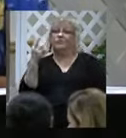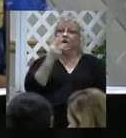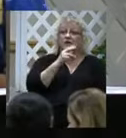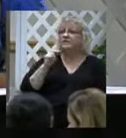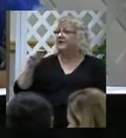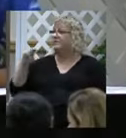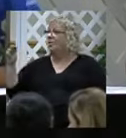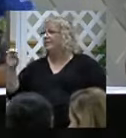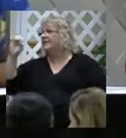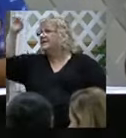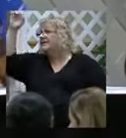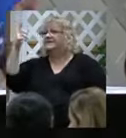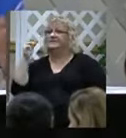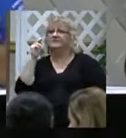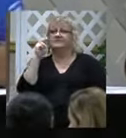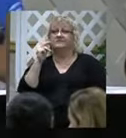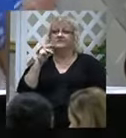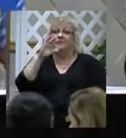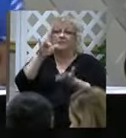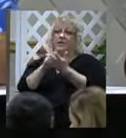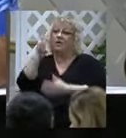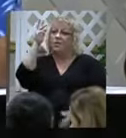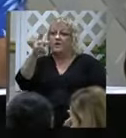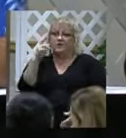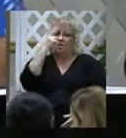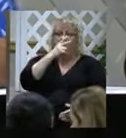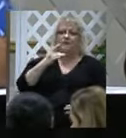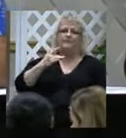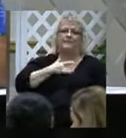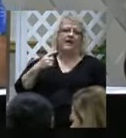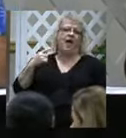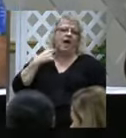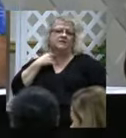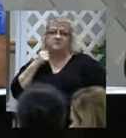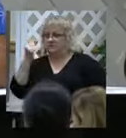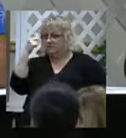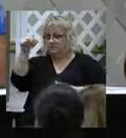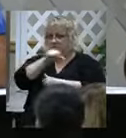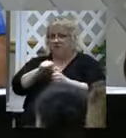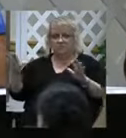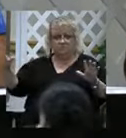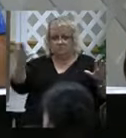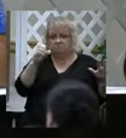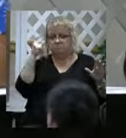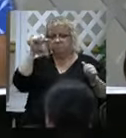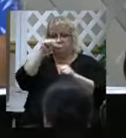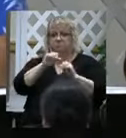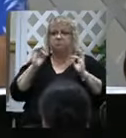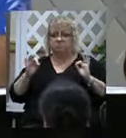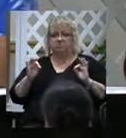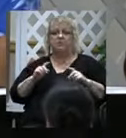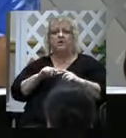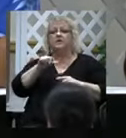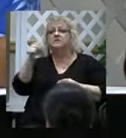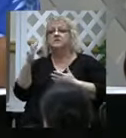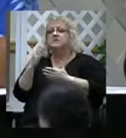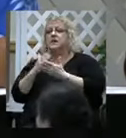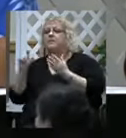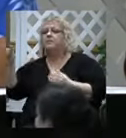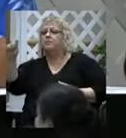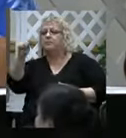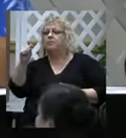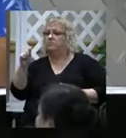West Coast, the South, the East Coast, the Midwest, Hawaii. But we all understand each other. At the end of the day, we all can communicate. But there may be some instances where